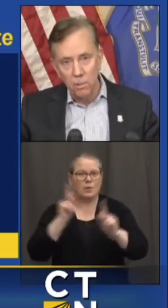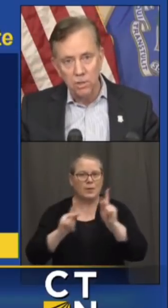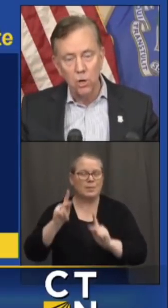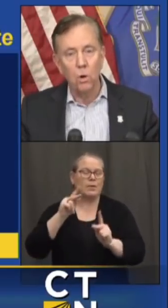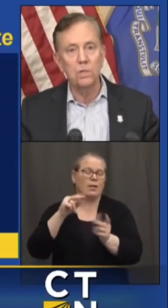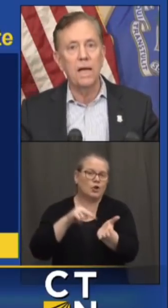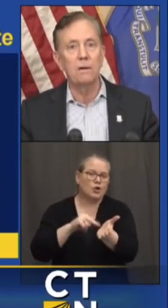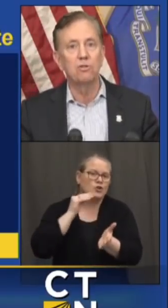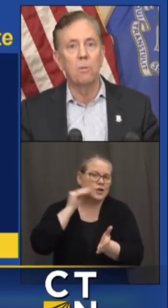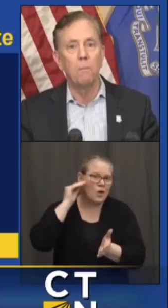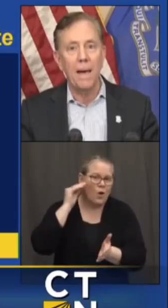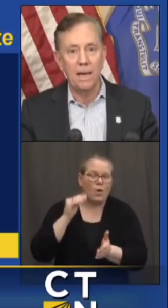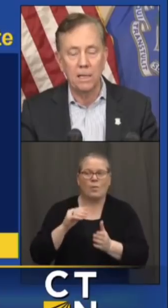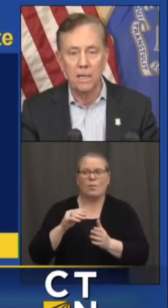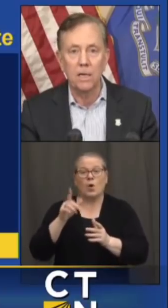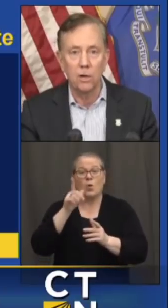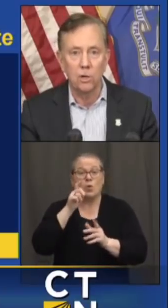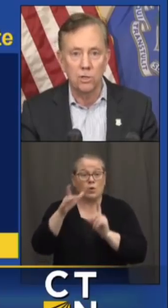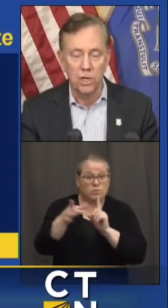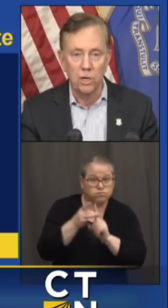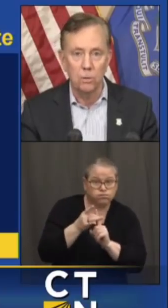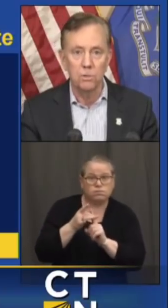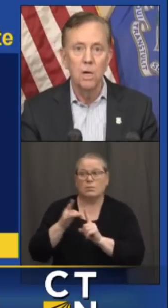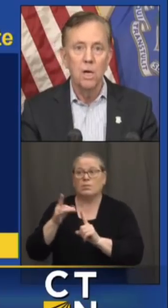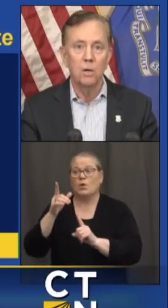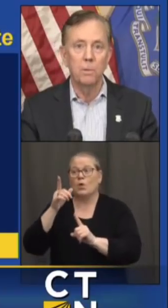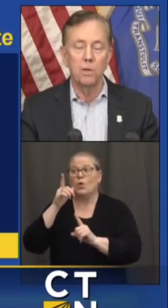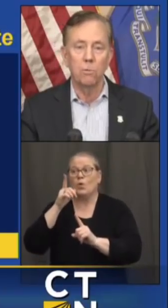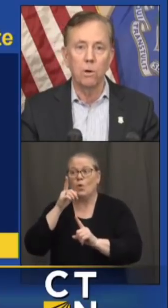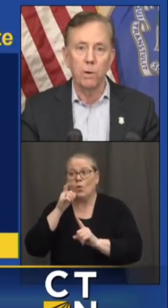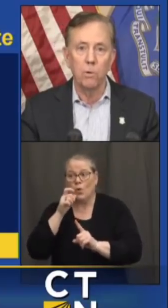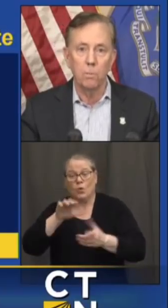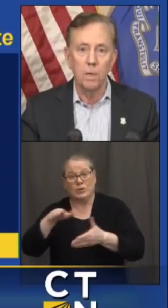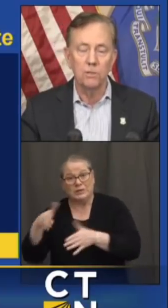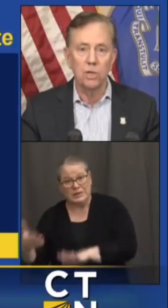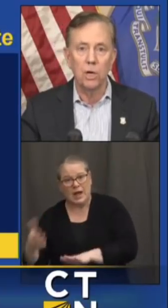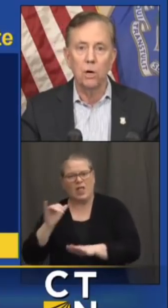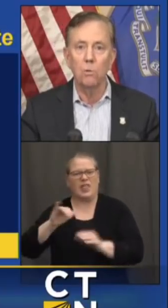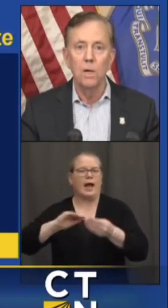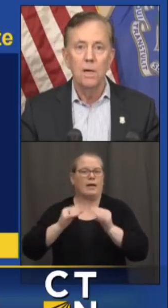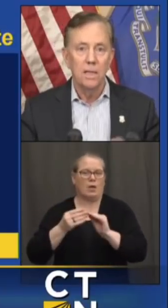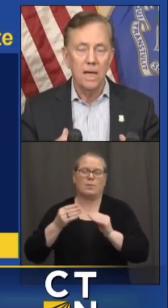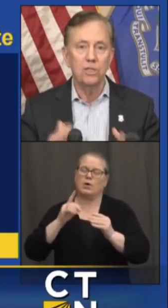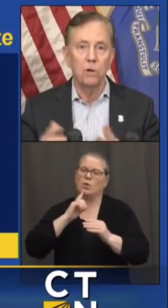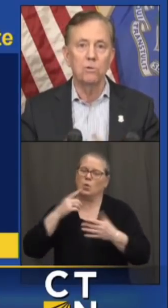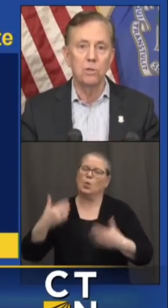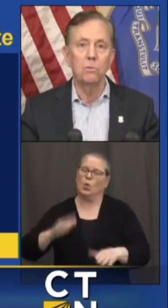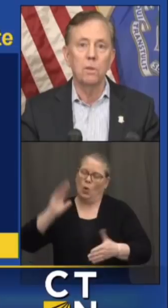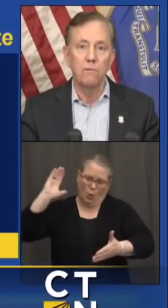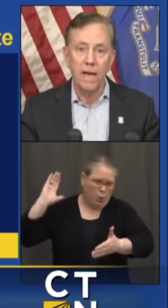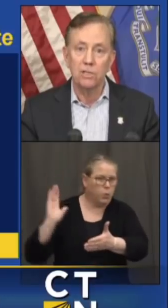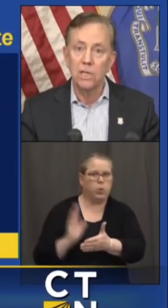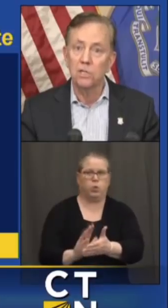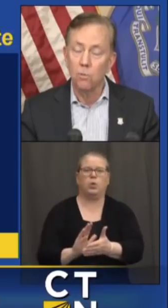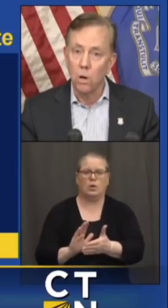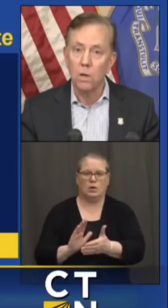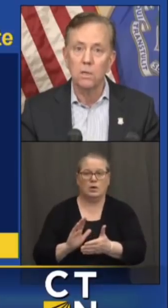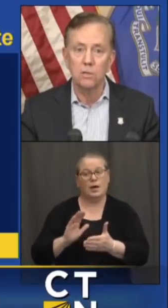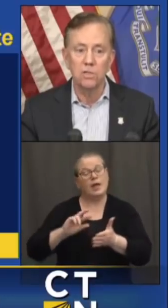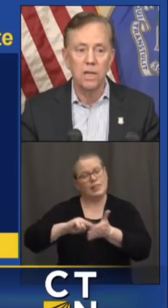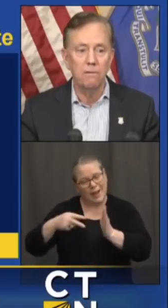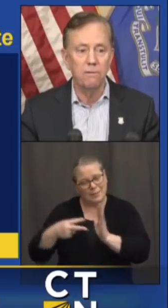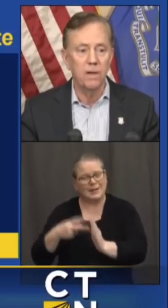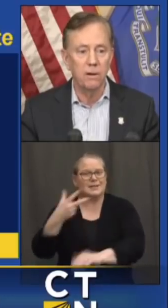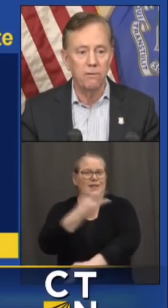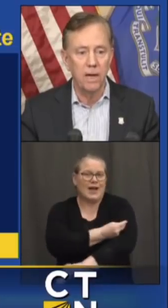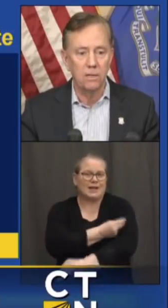that number has gone down dramatically at our nursing homes compared to where we were months ago. That shows you the vaccines work,